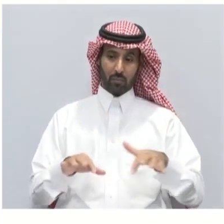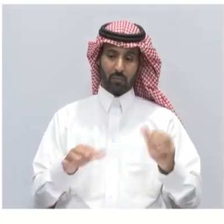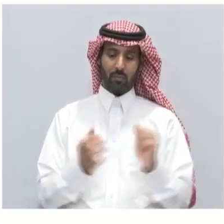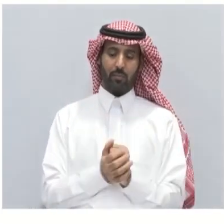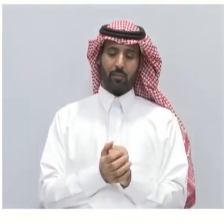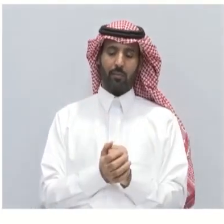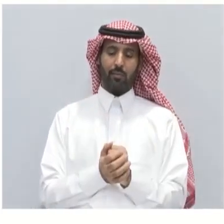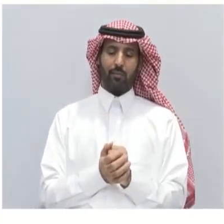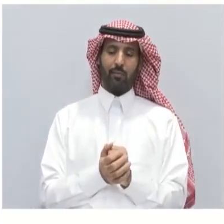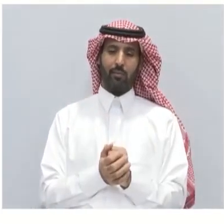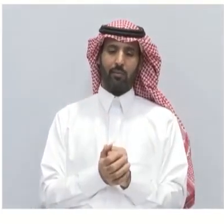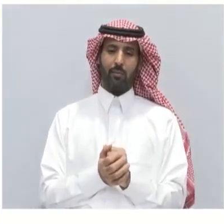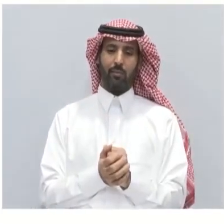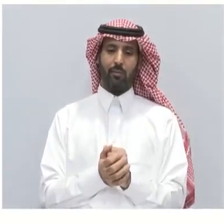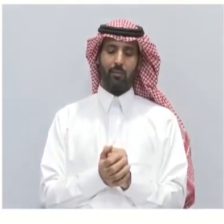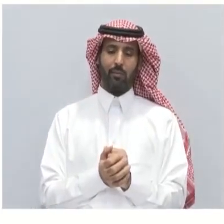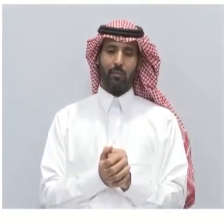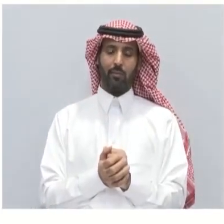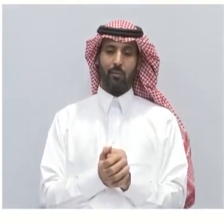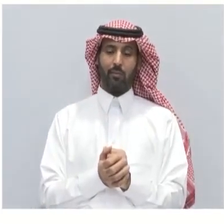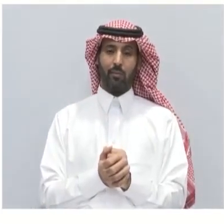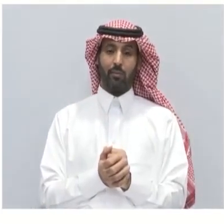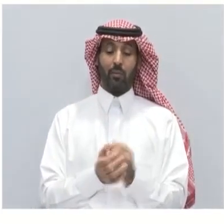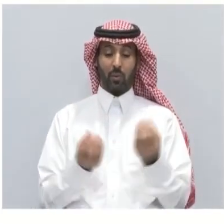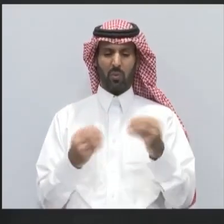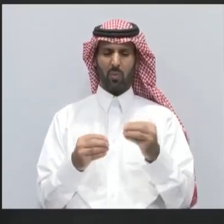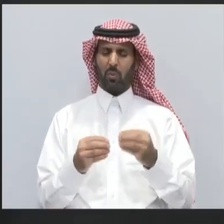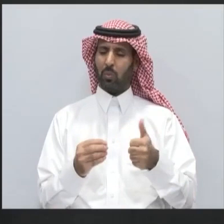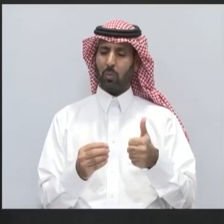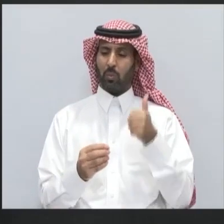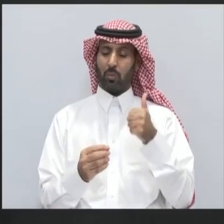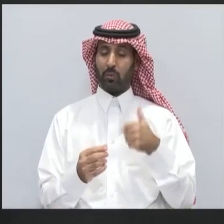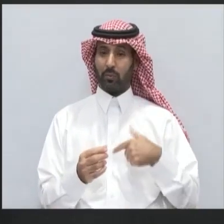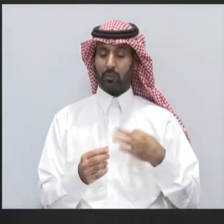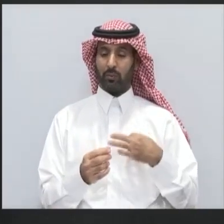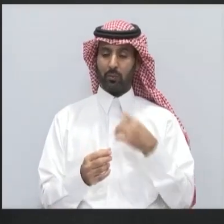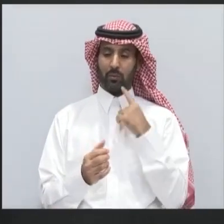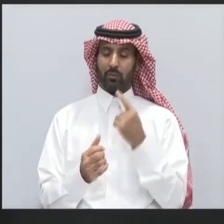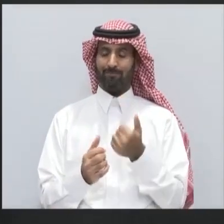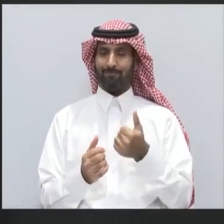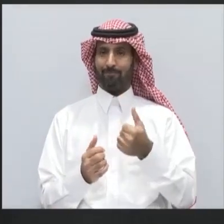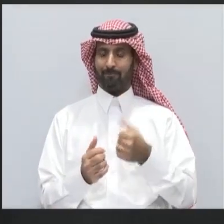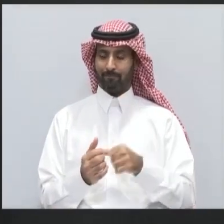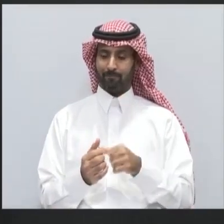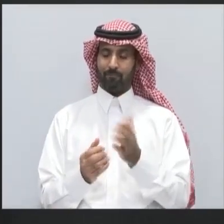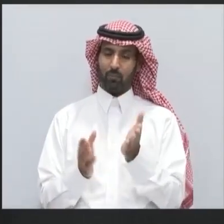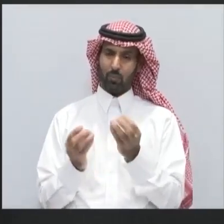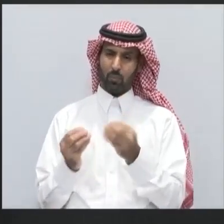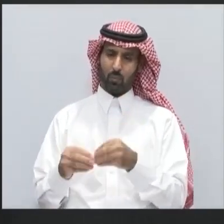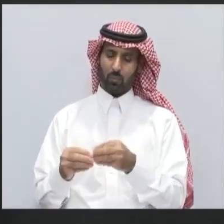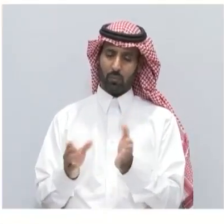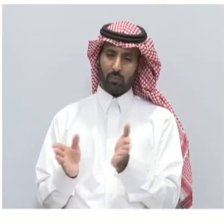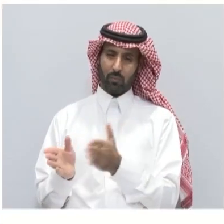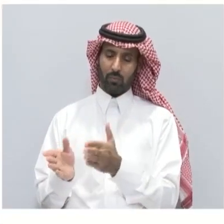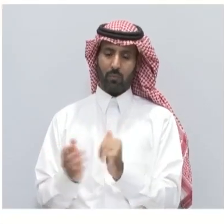disadvantages of the internet. Of course, the internet has many advantages. Also, it has many disadvantages.